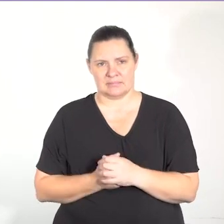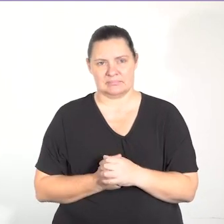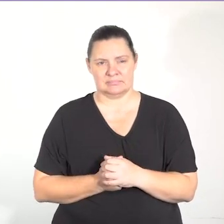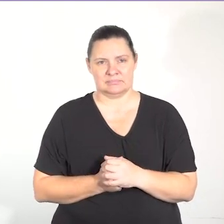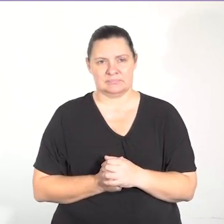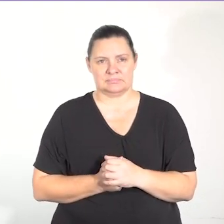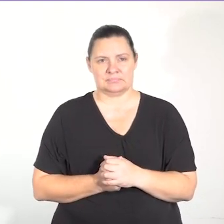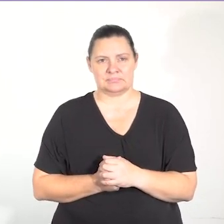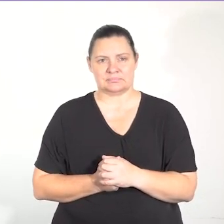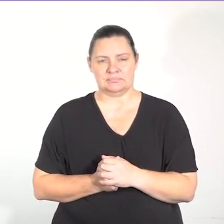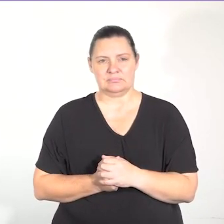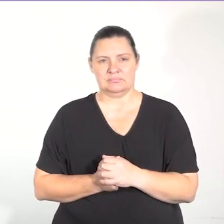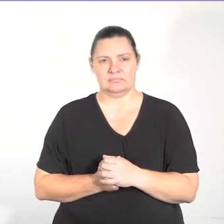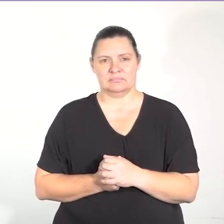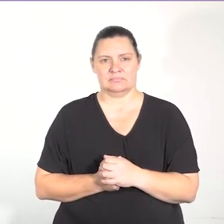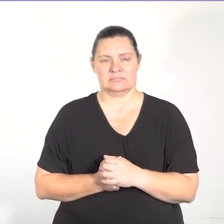numbers.